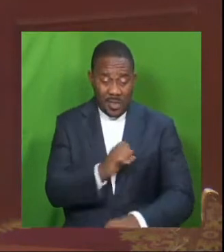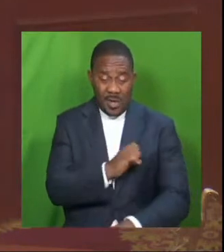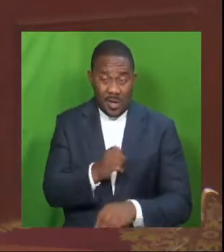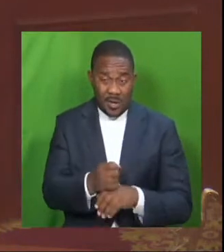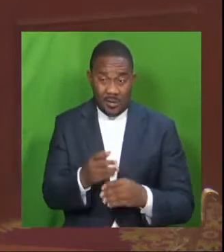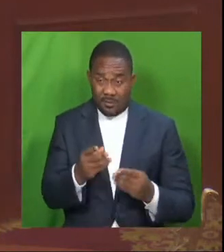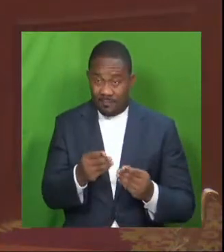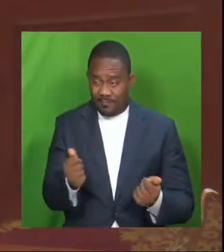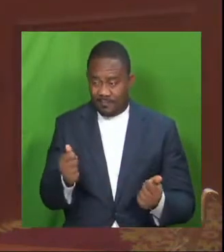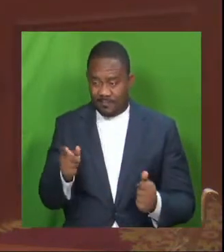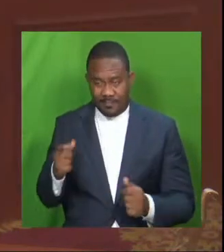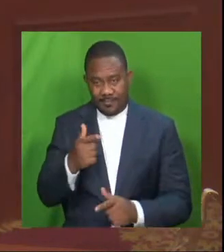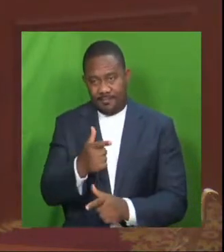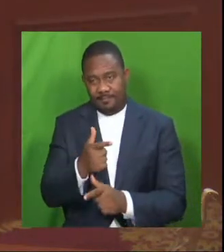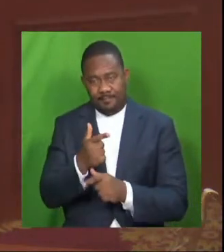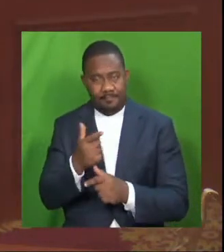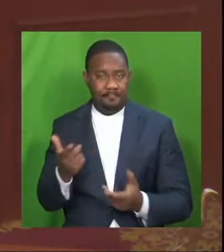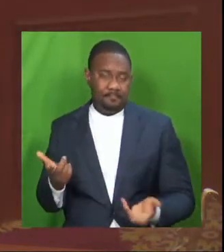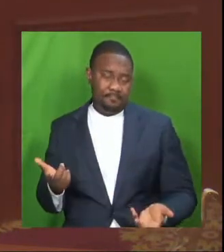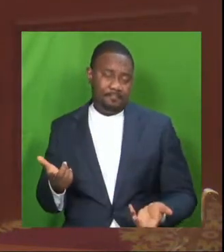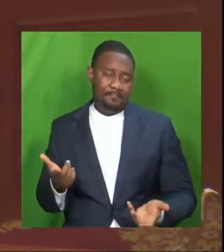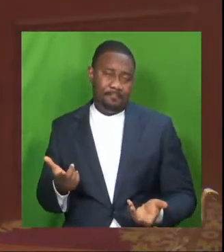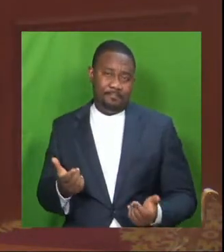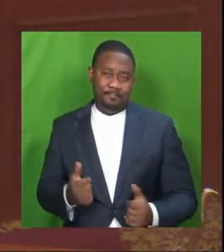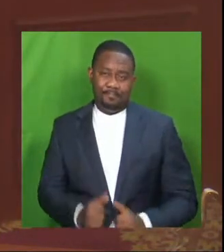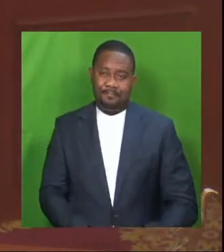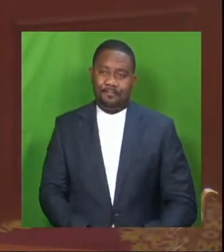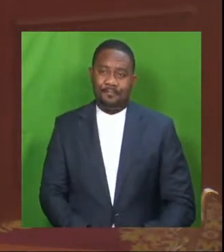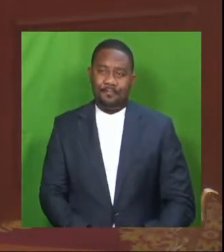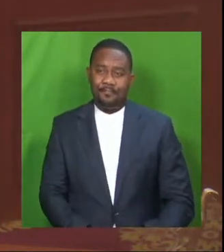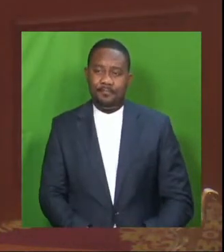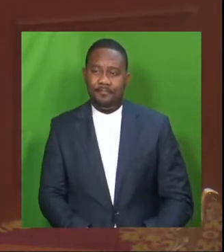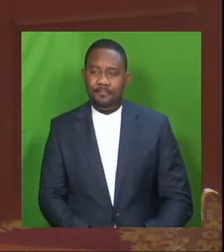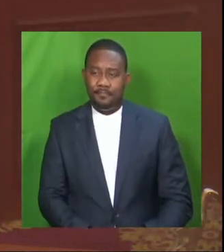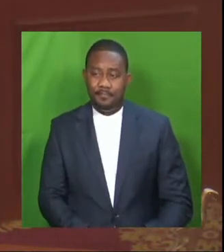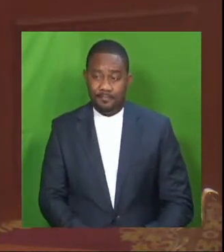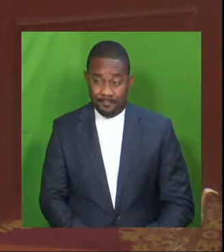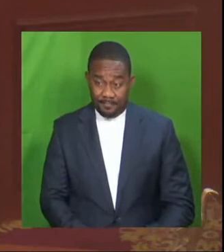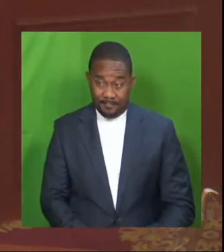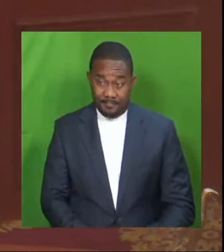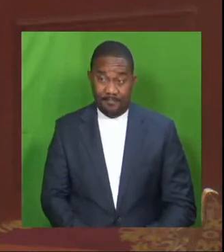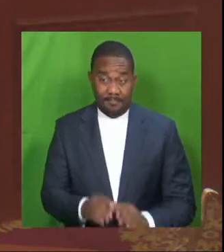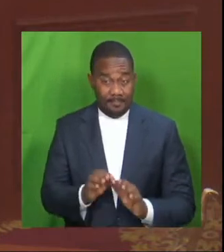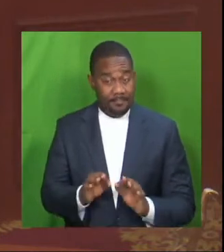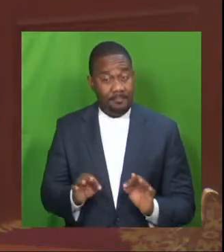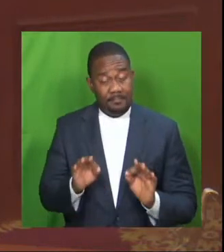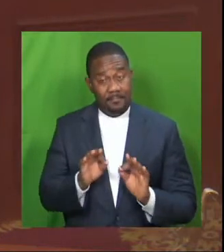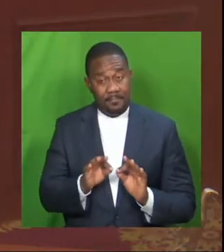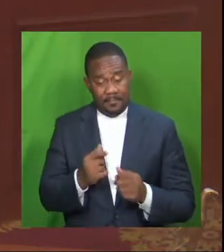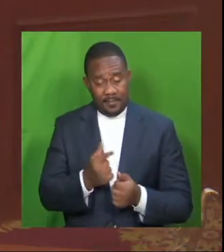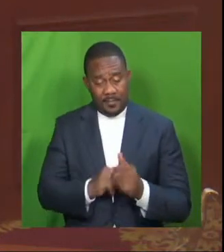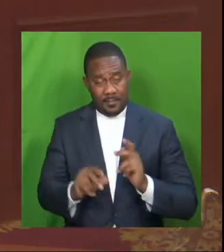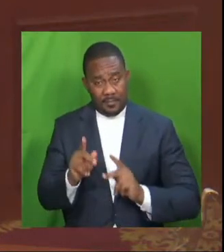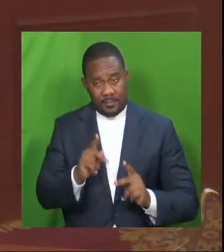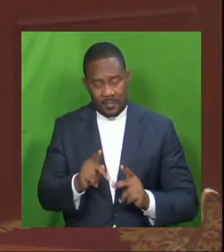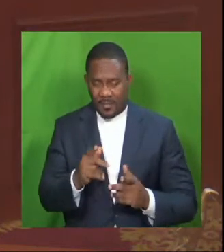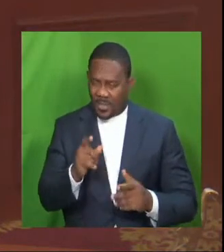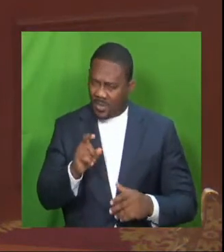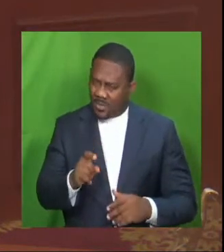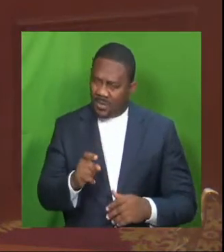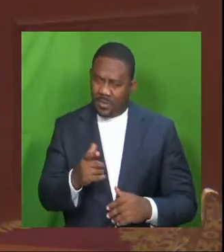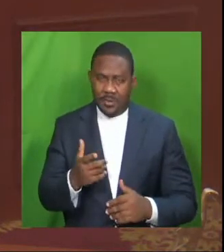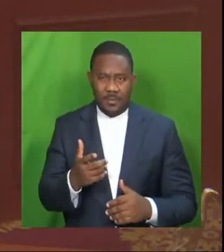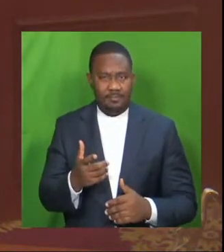they have borrowed against it. Mr. Speaker, it is important that Ghanaians appreciate that in respect